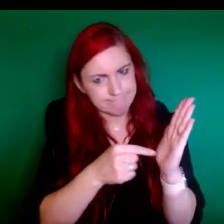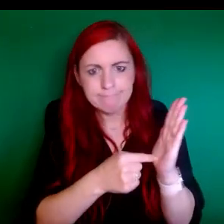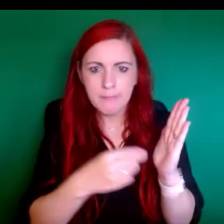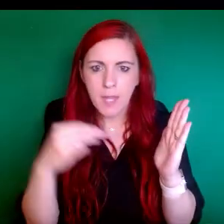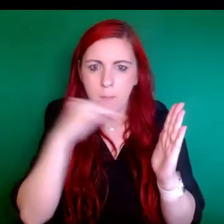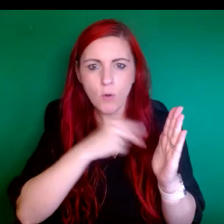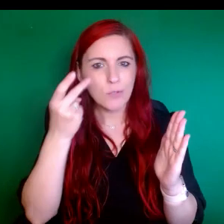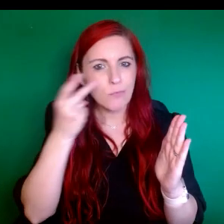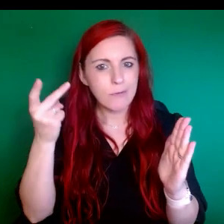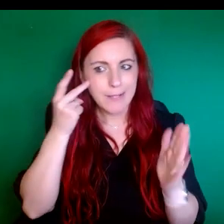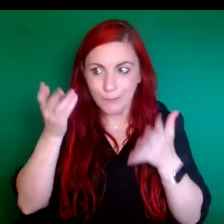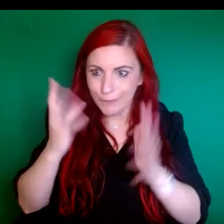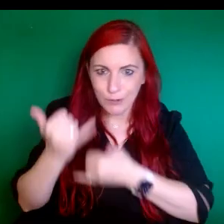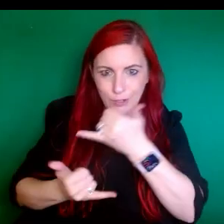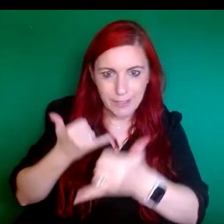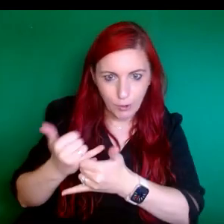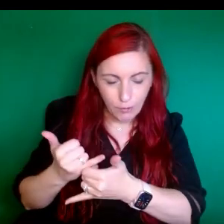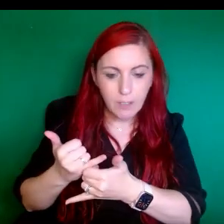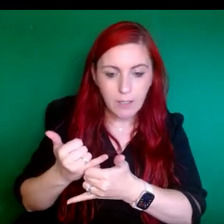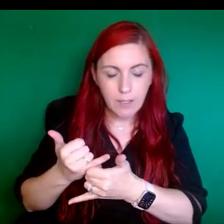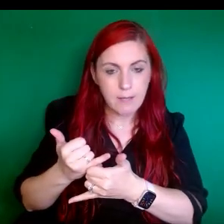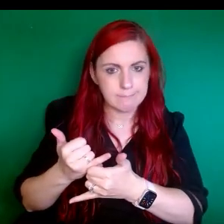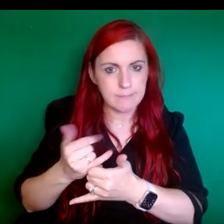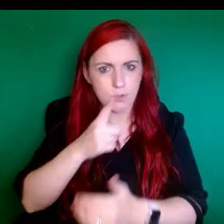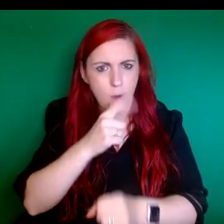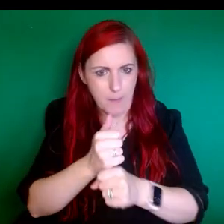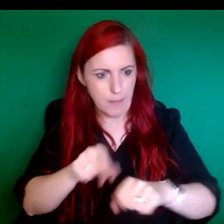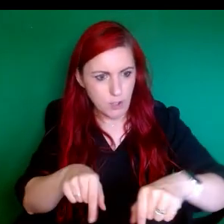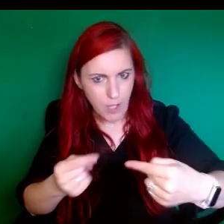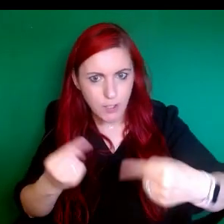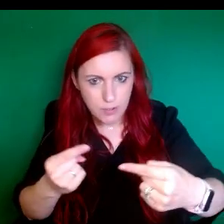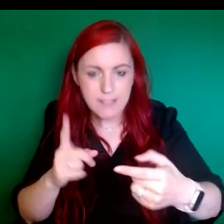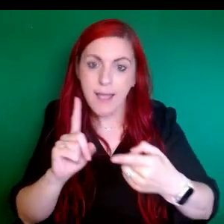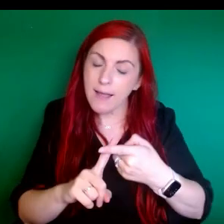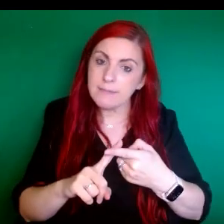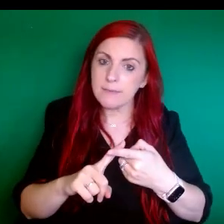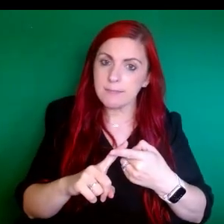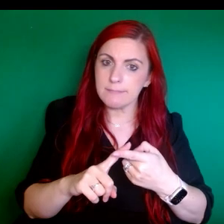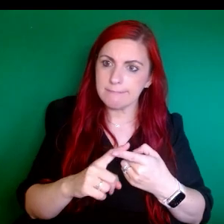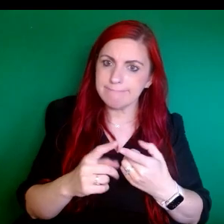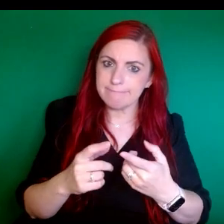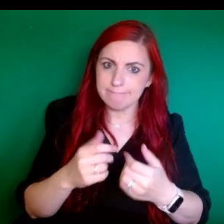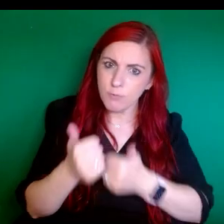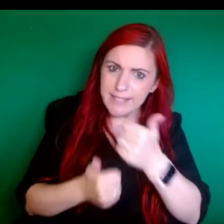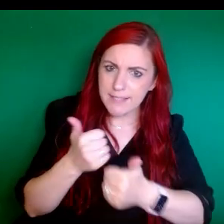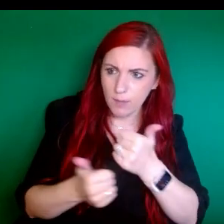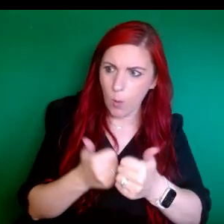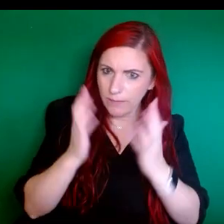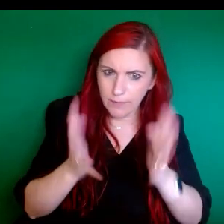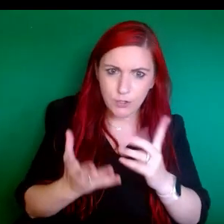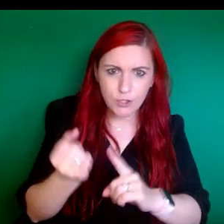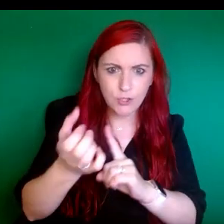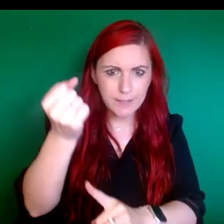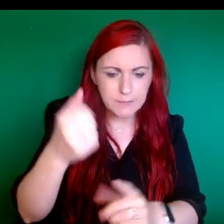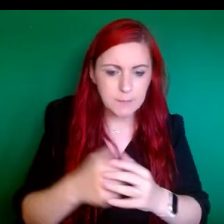acknowledge the challenges experienced, and appreciate what has been achieved and learned. Perhaps most importantly, however, our annual report